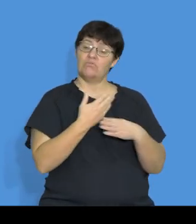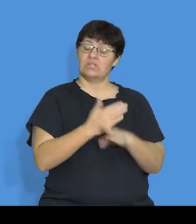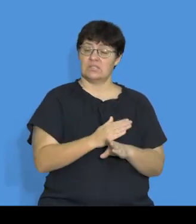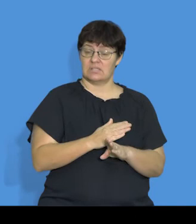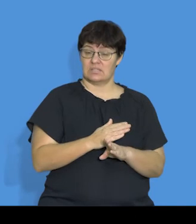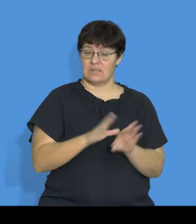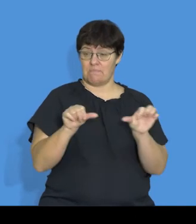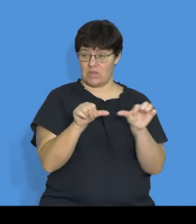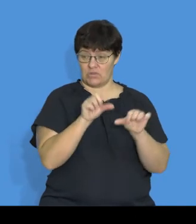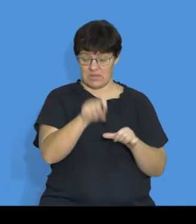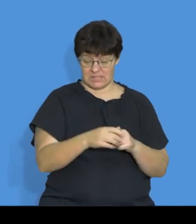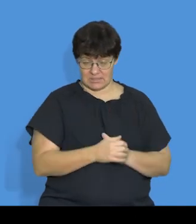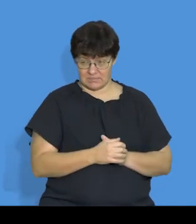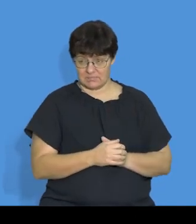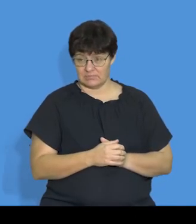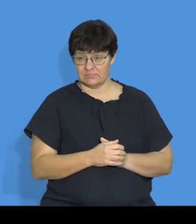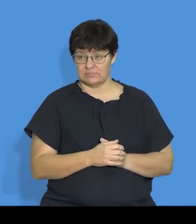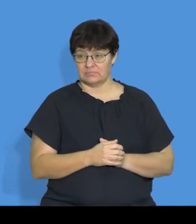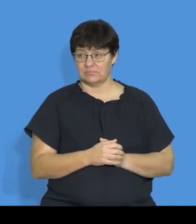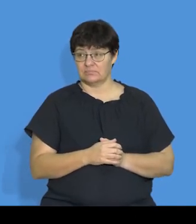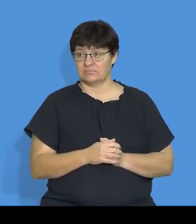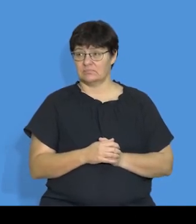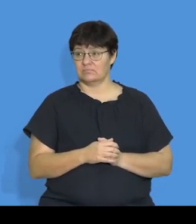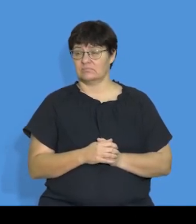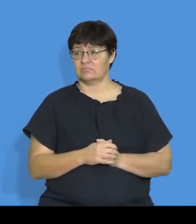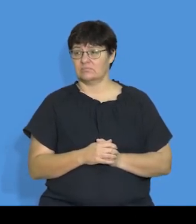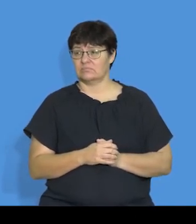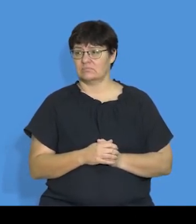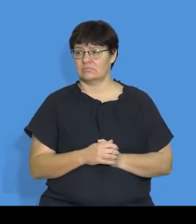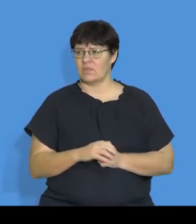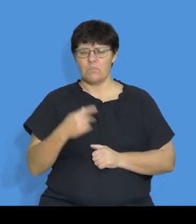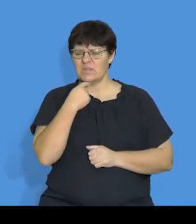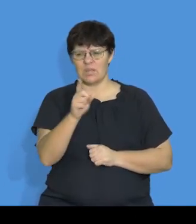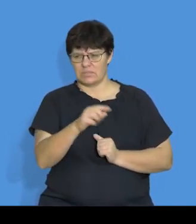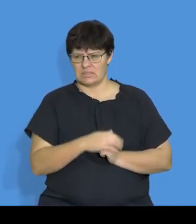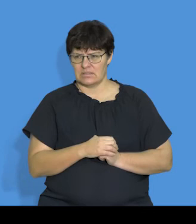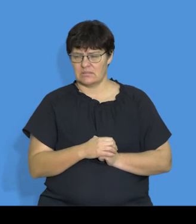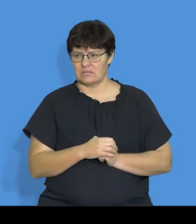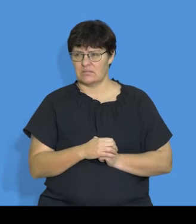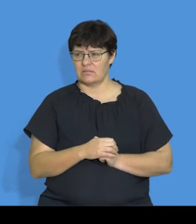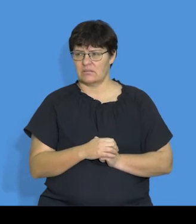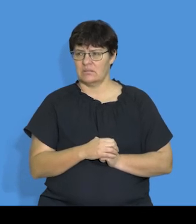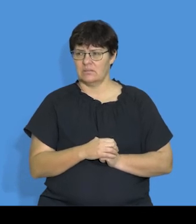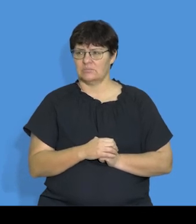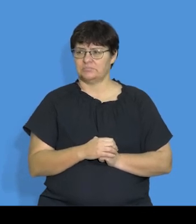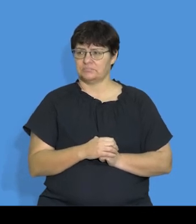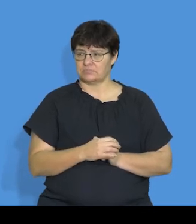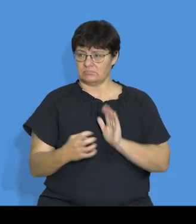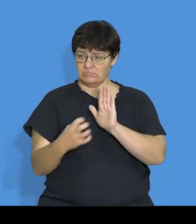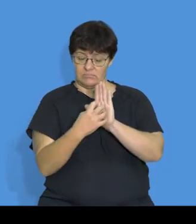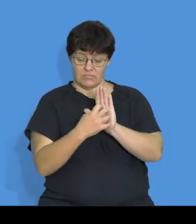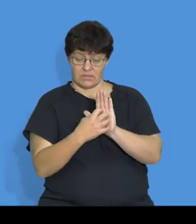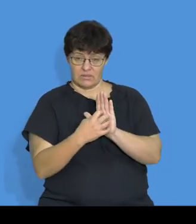the battery, right? Okay. Now, what are we saying? We are saying that the current that